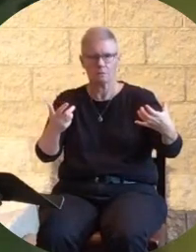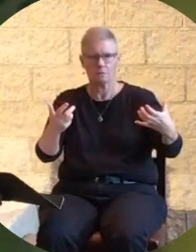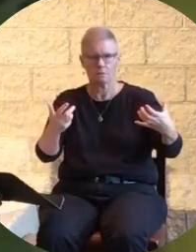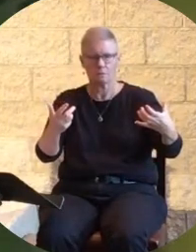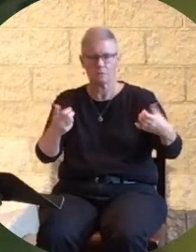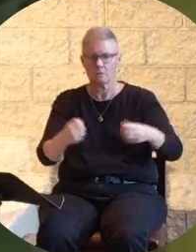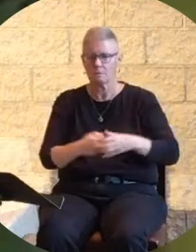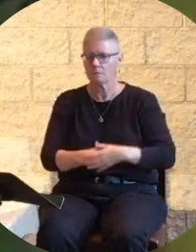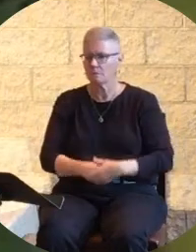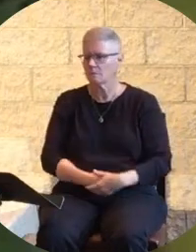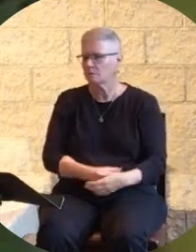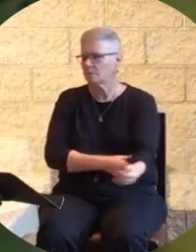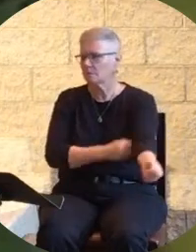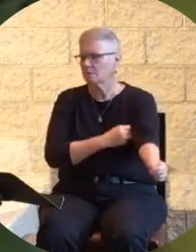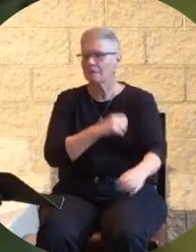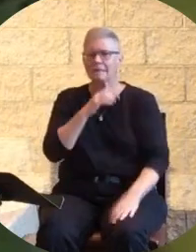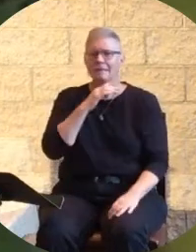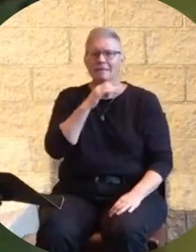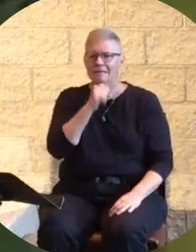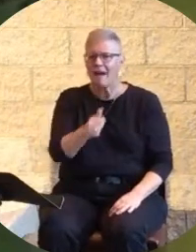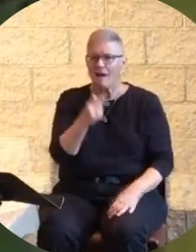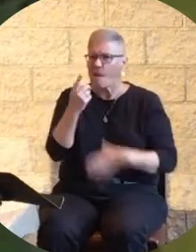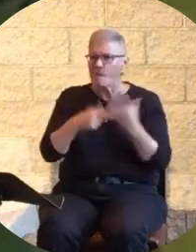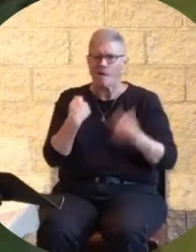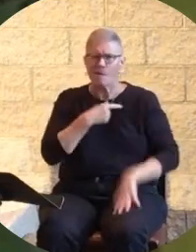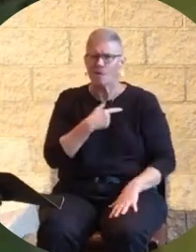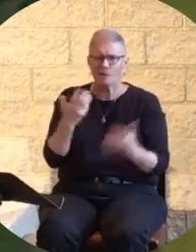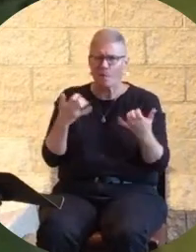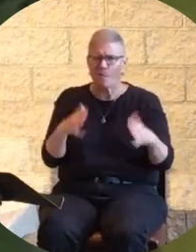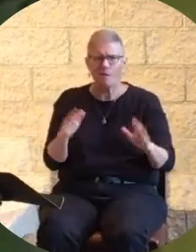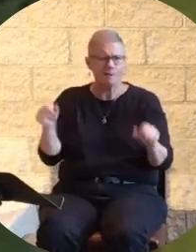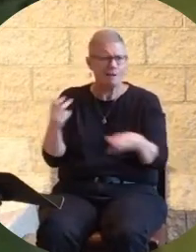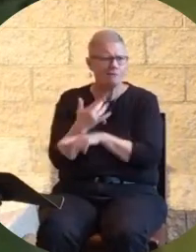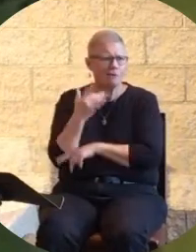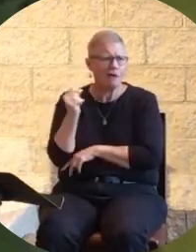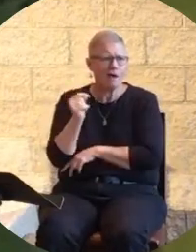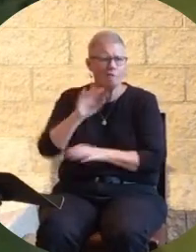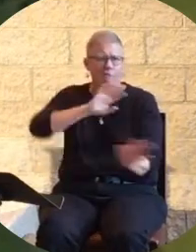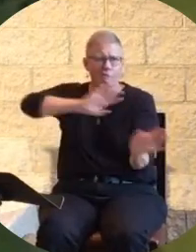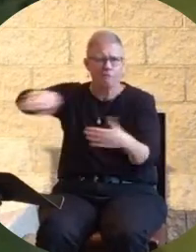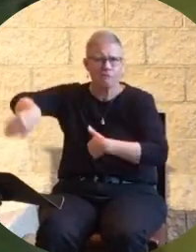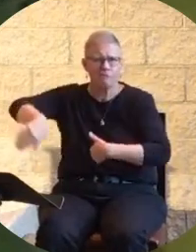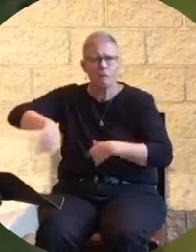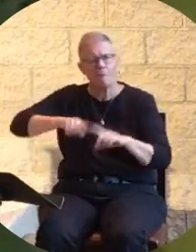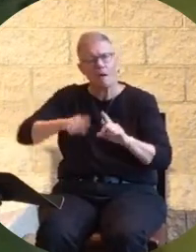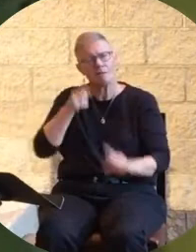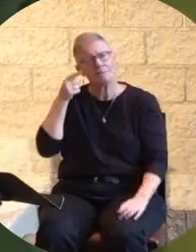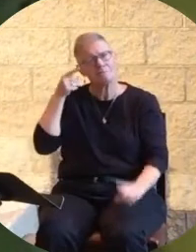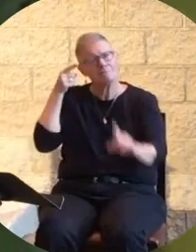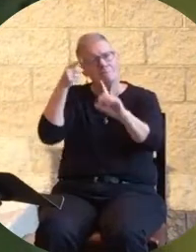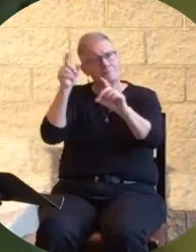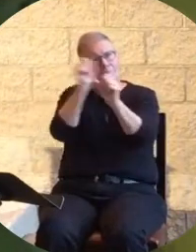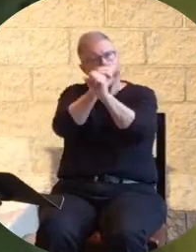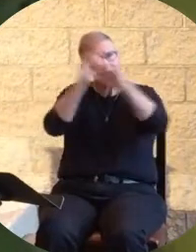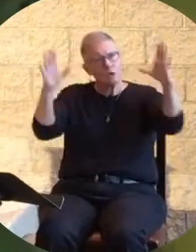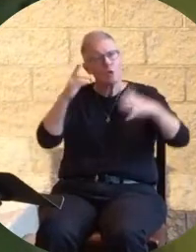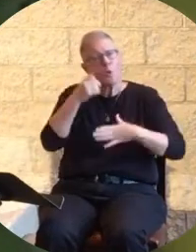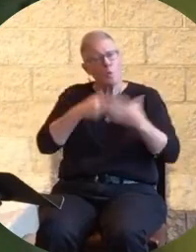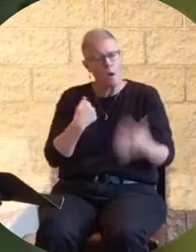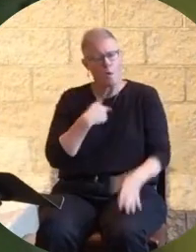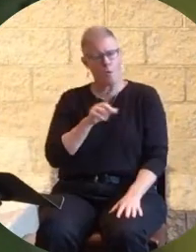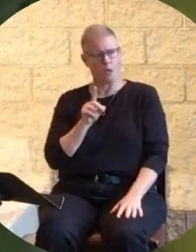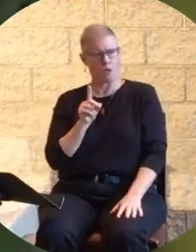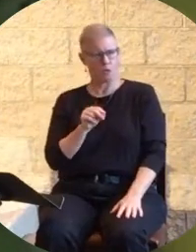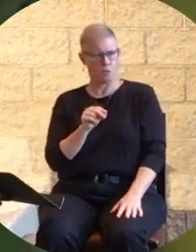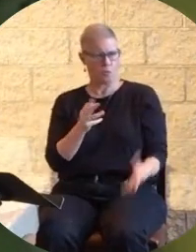Not necessarily what we don't. We can figure out what we don't want. But what is it we do want? How do we want